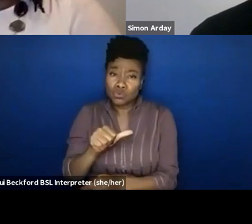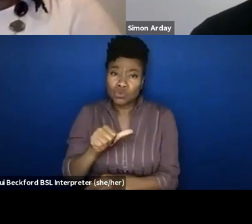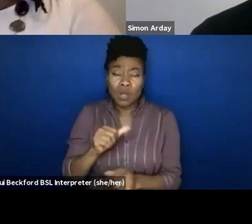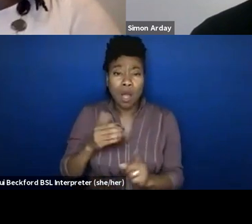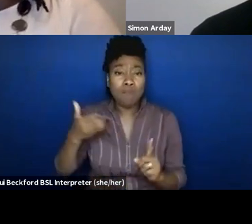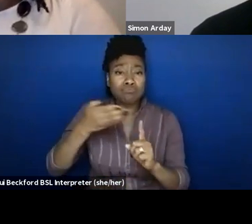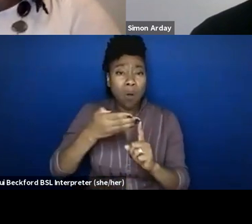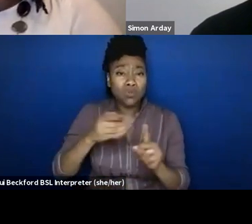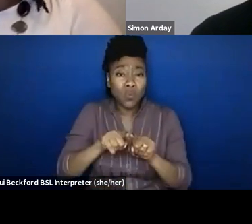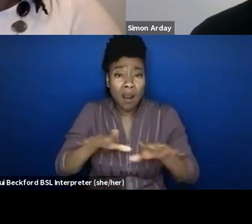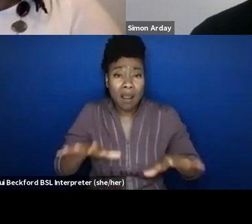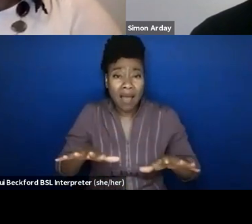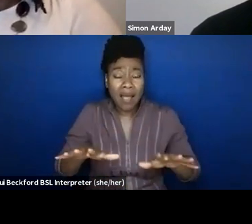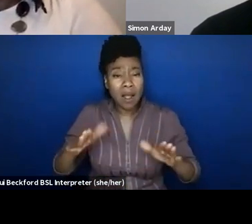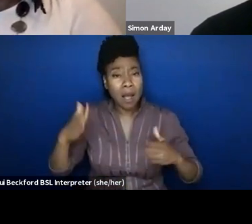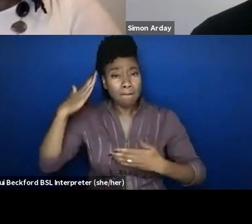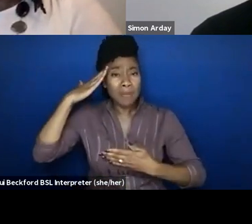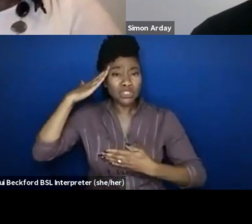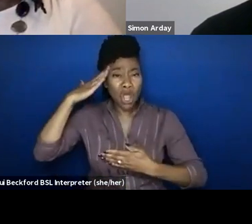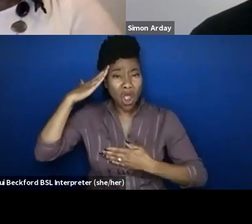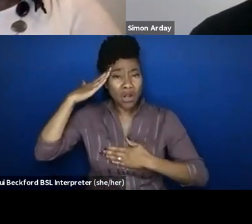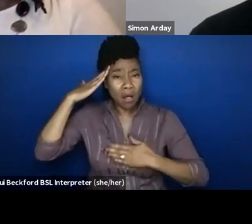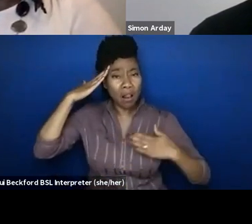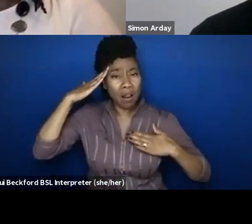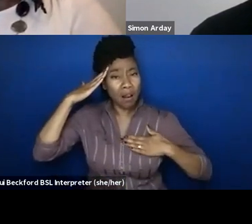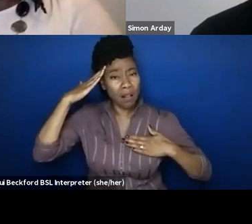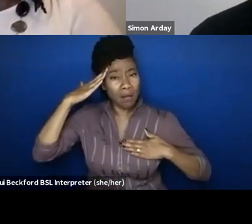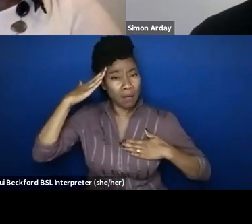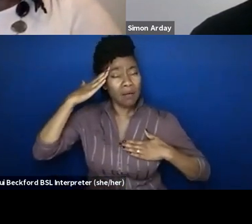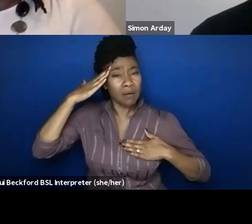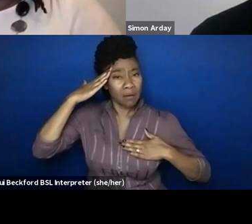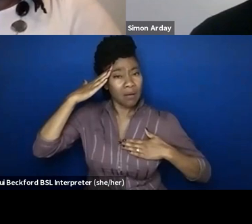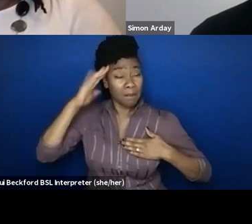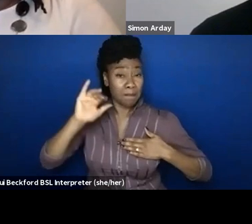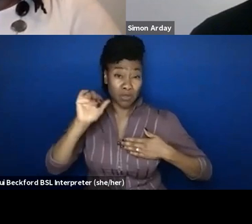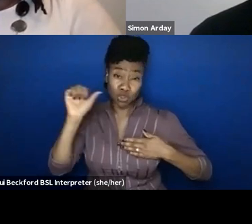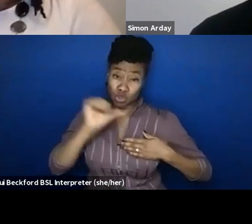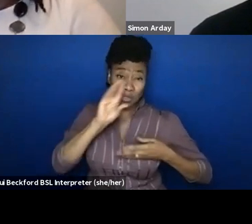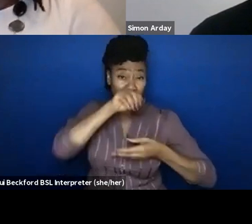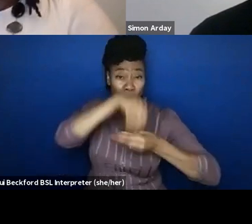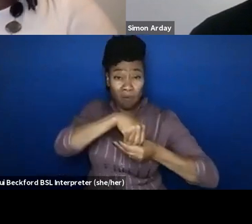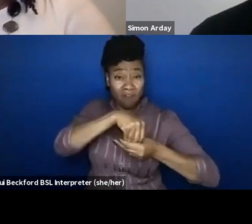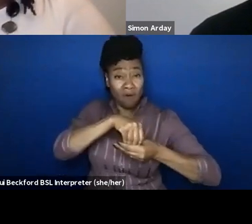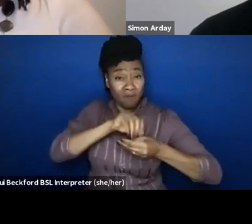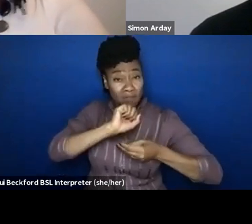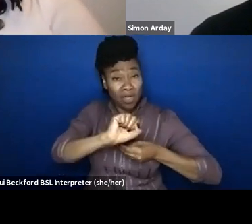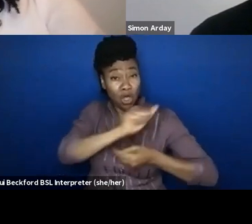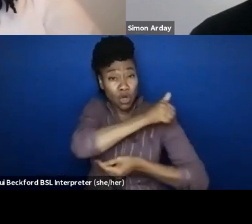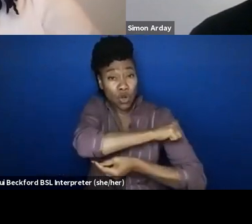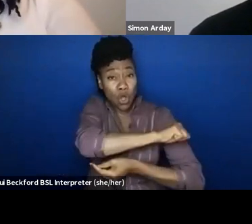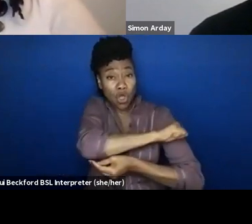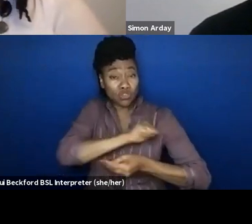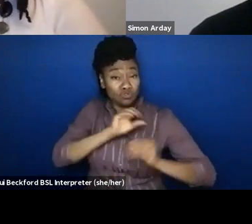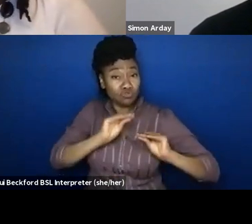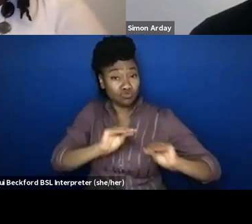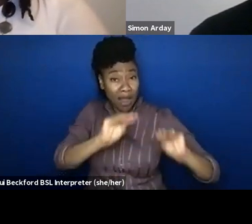And that maybe can be put into the training or whatever. But yeah. Thank you for that. And I